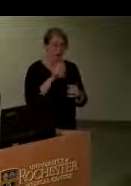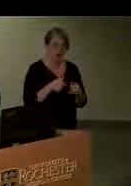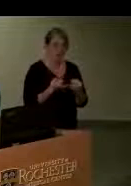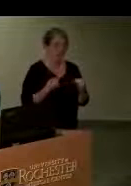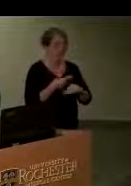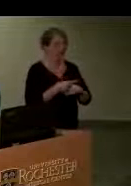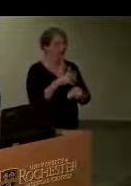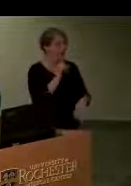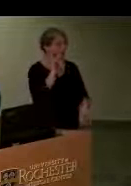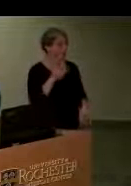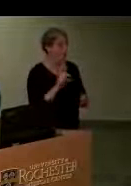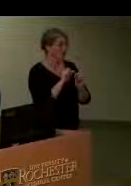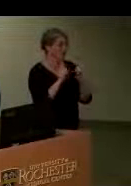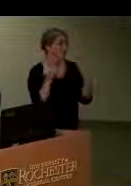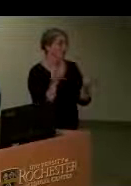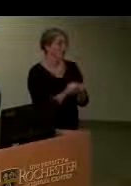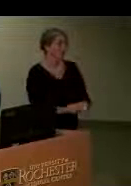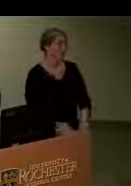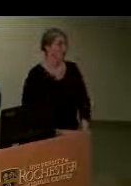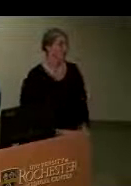Gold Society is talking about.